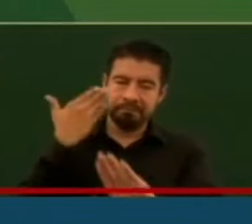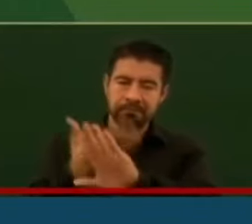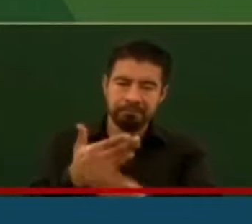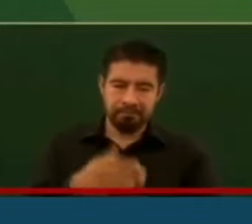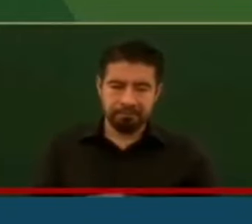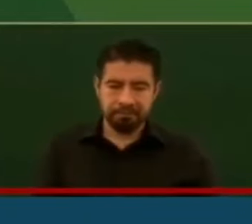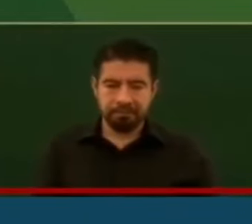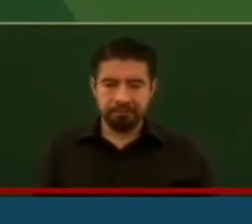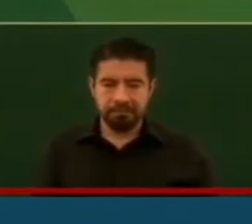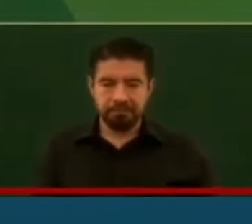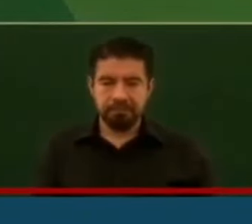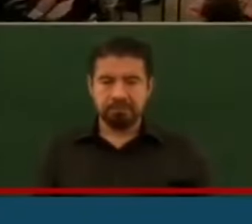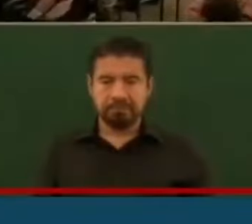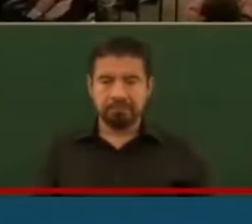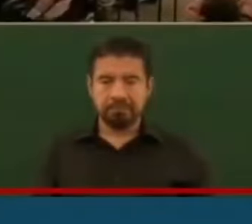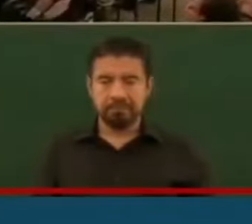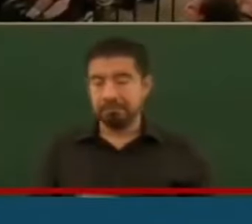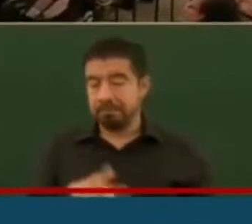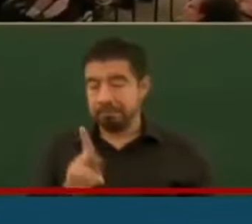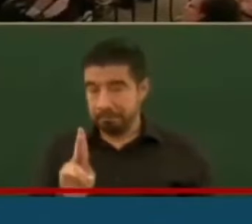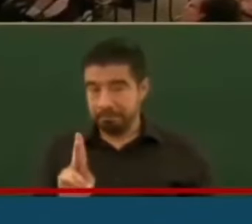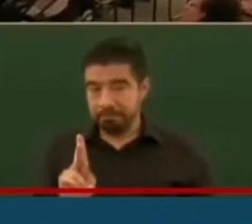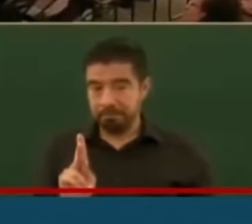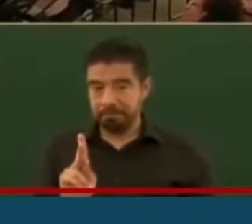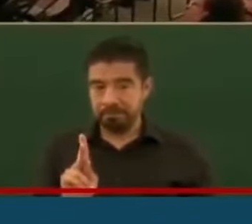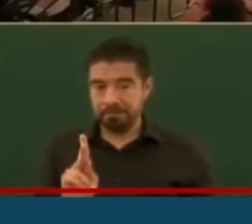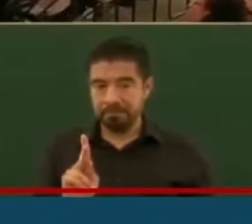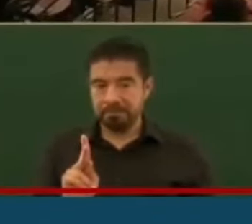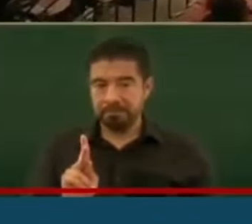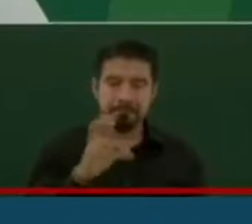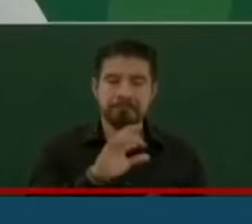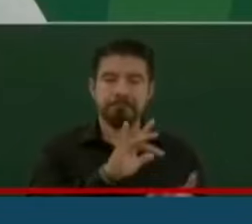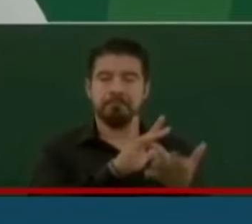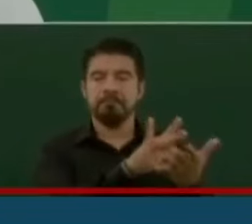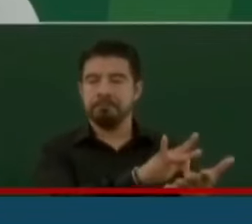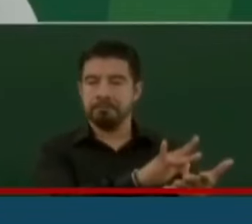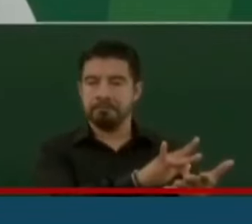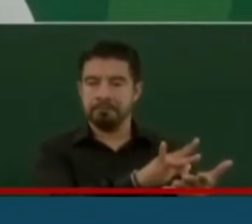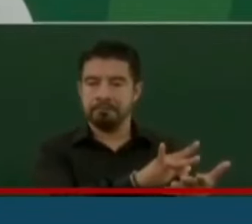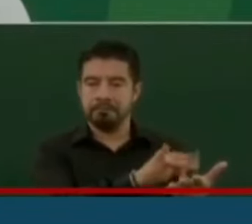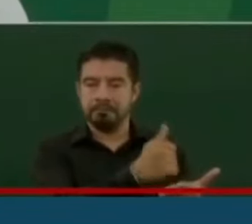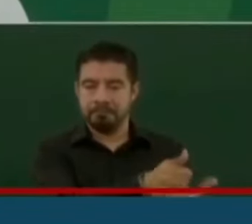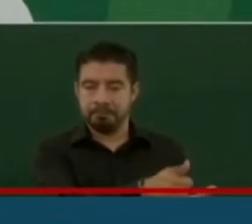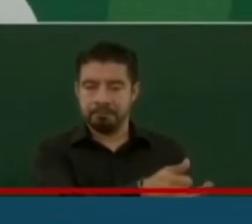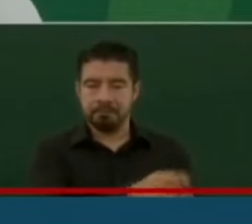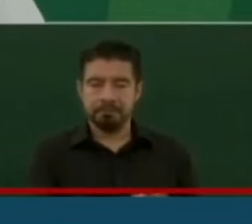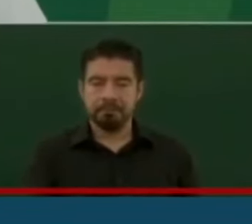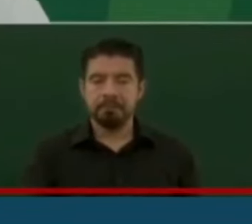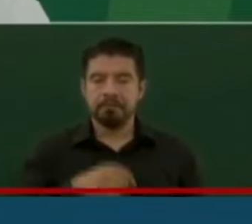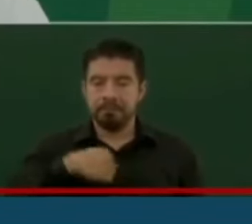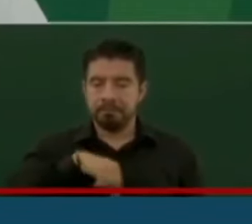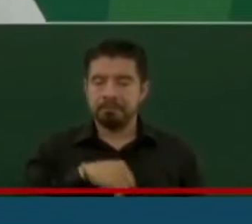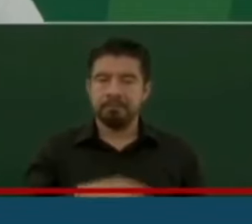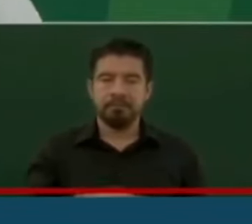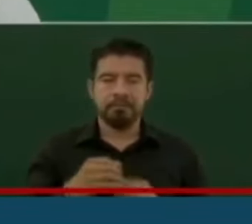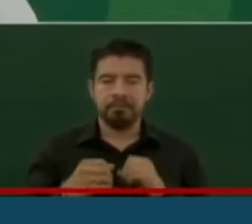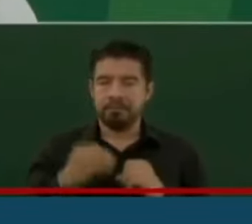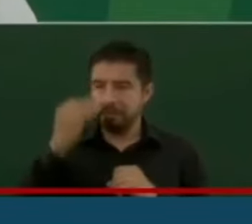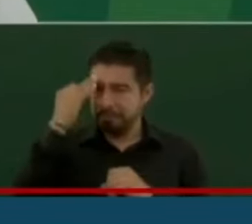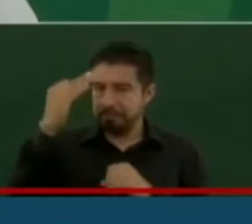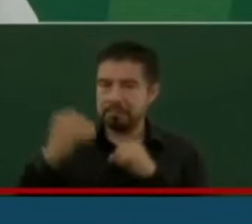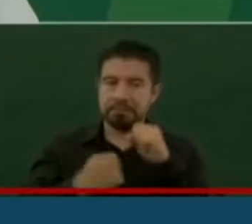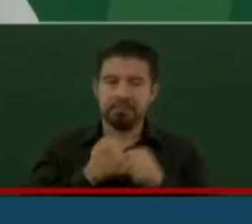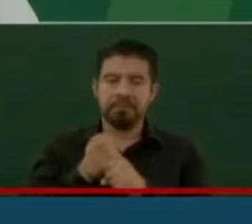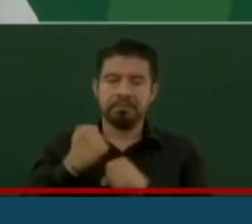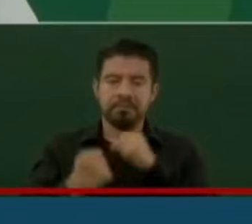an attack by armed groups that left 6 dead, including a child and 2 other people wounded. For his part, President López Obrador, during